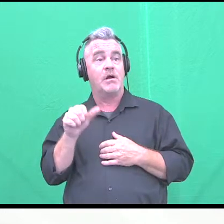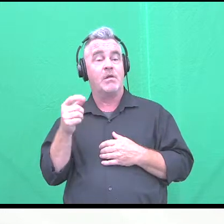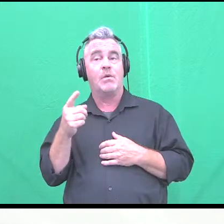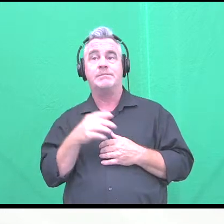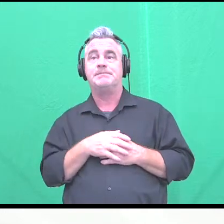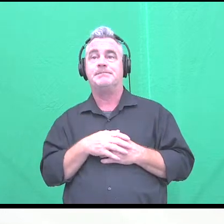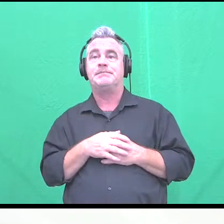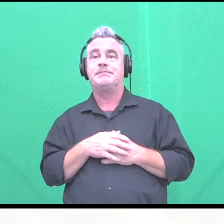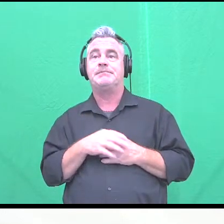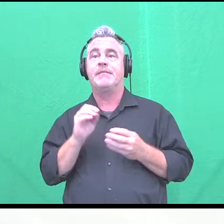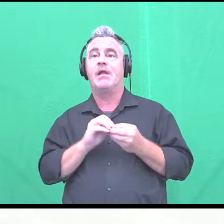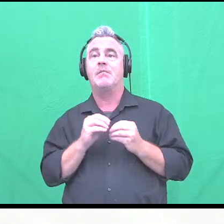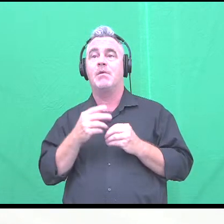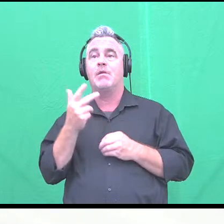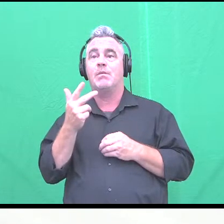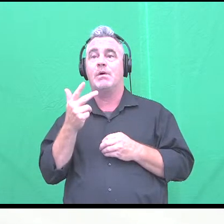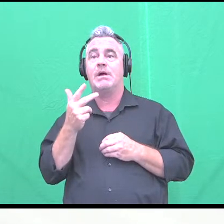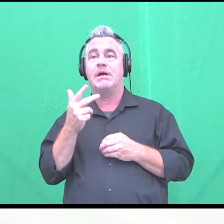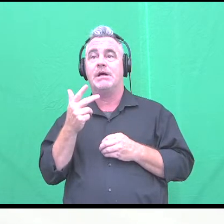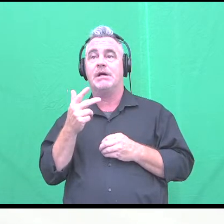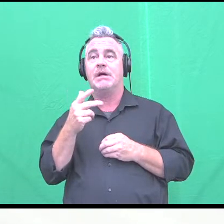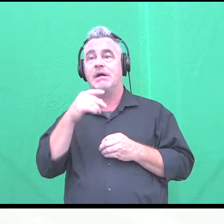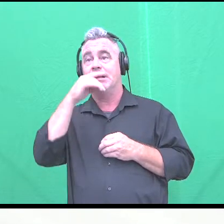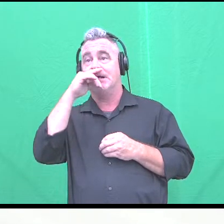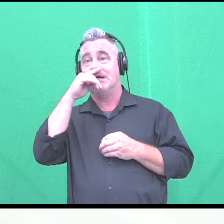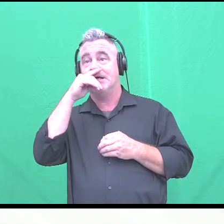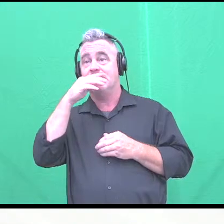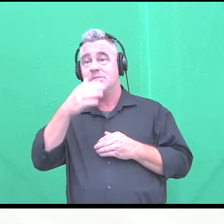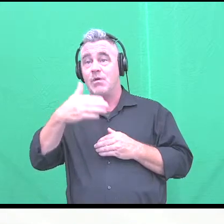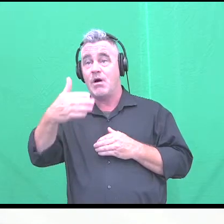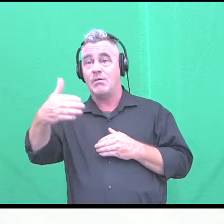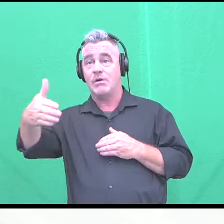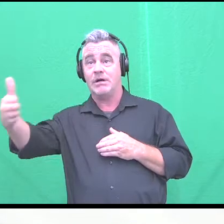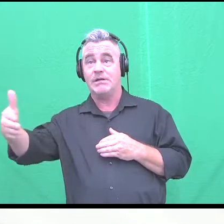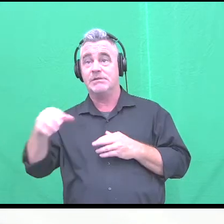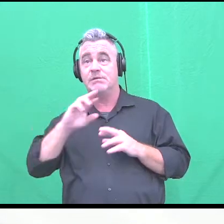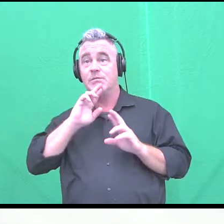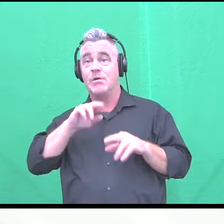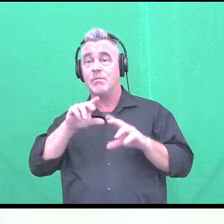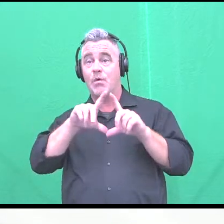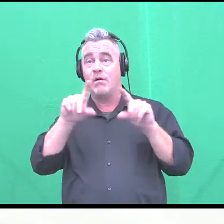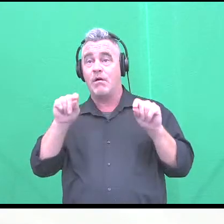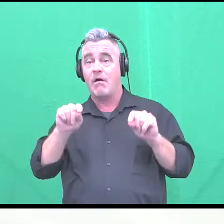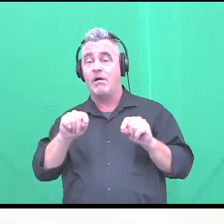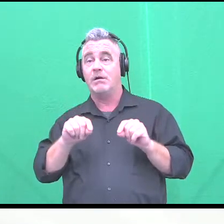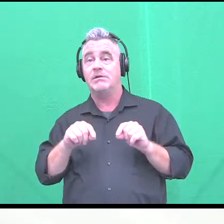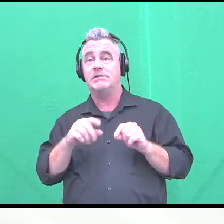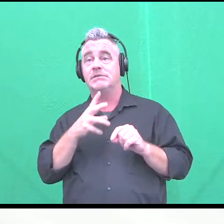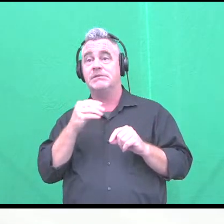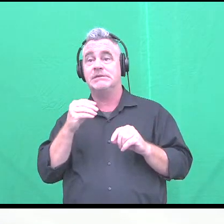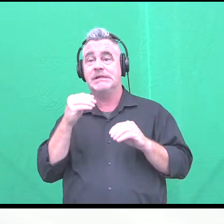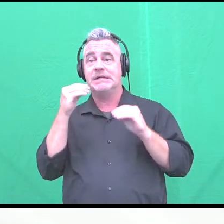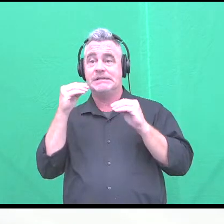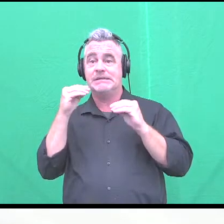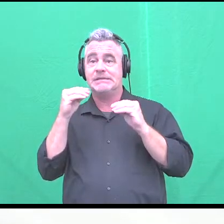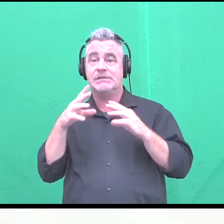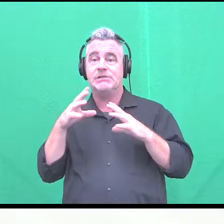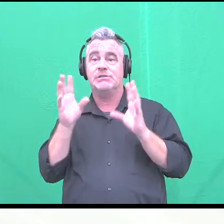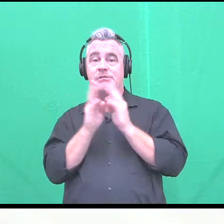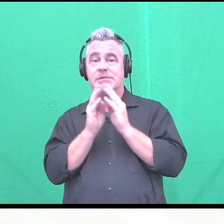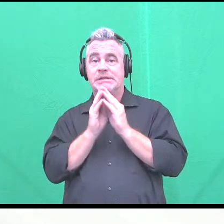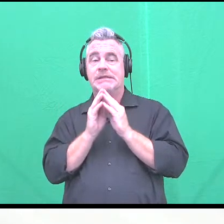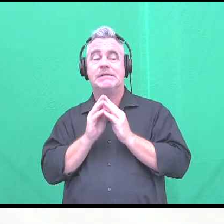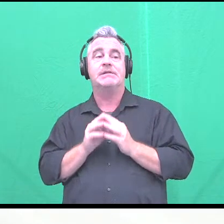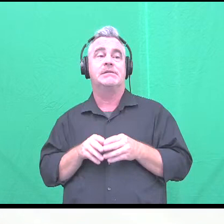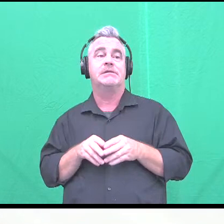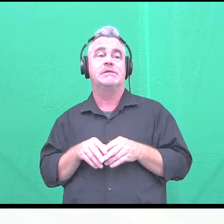Okay, and number 3 is about children's progress. And it's about report cards and parent-teacher conferences. Everybody